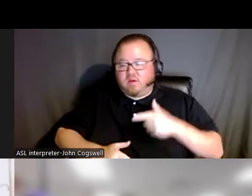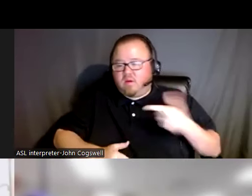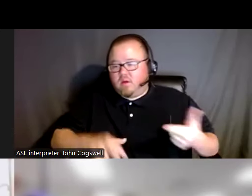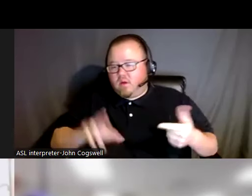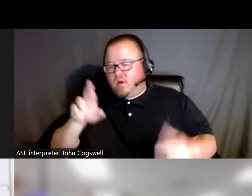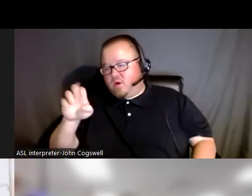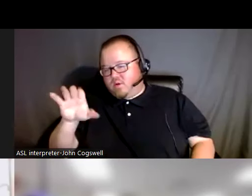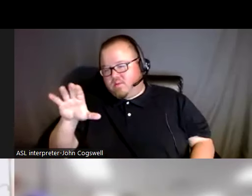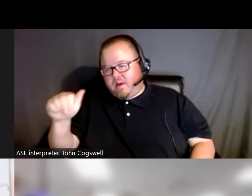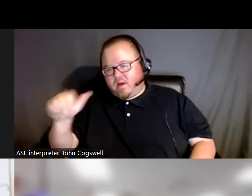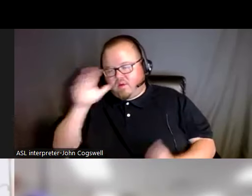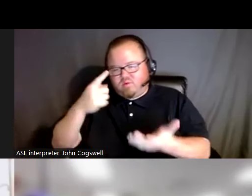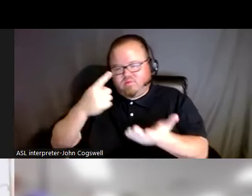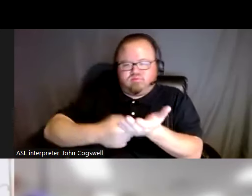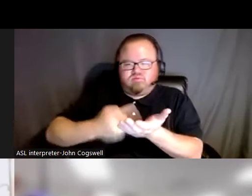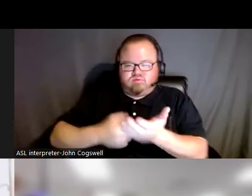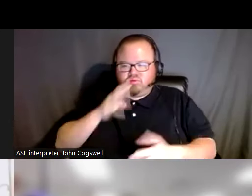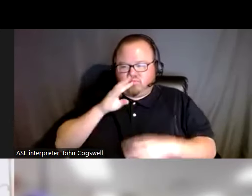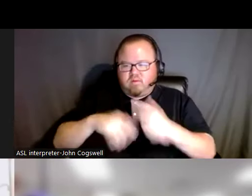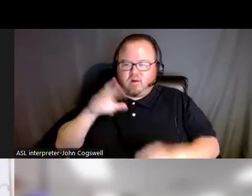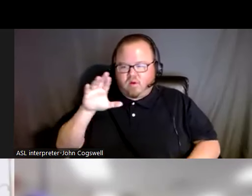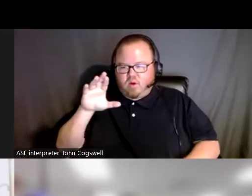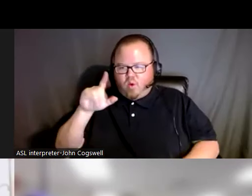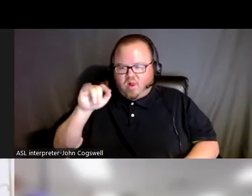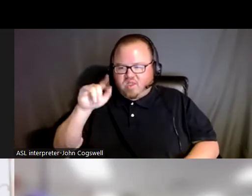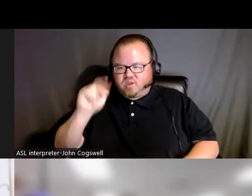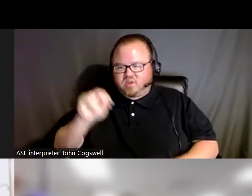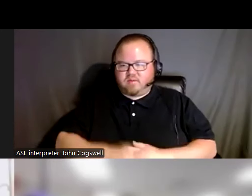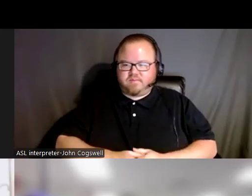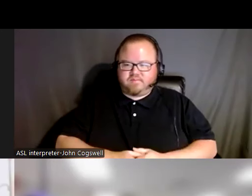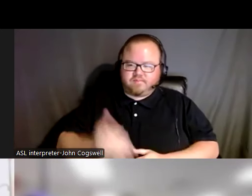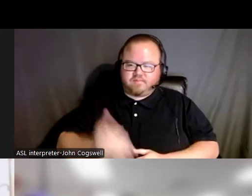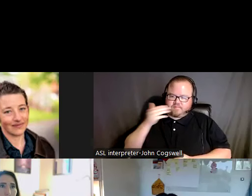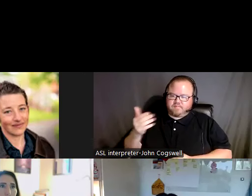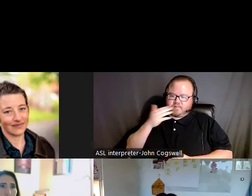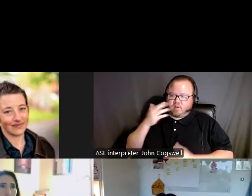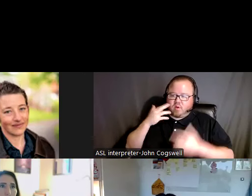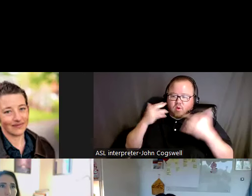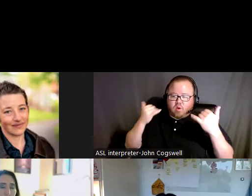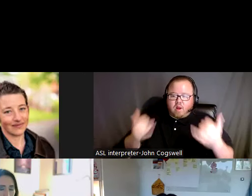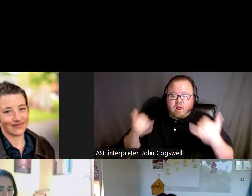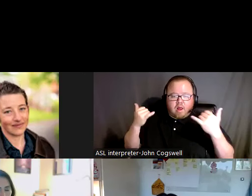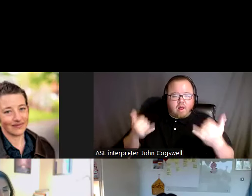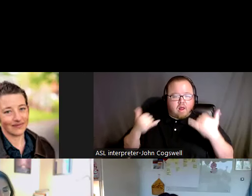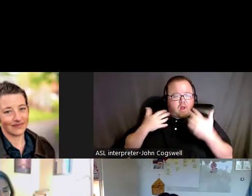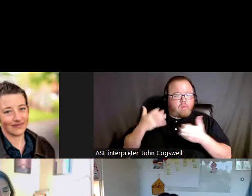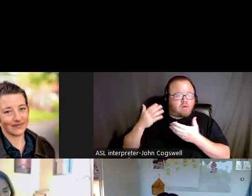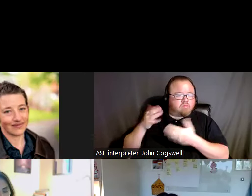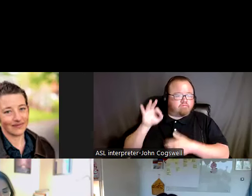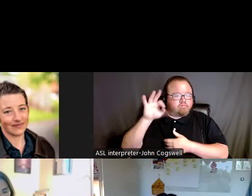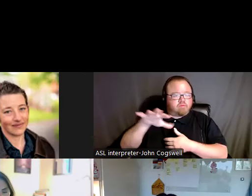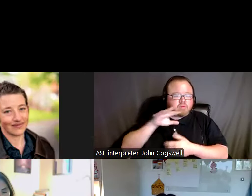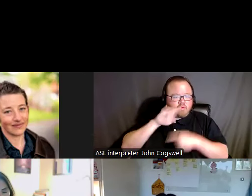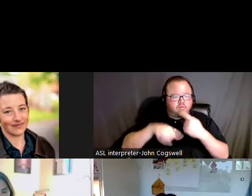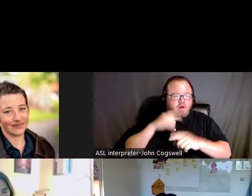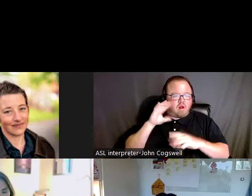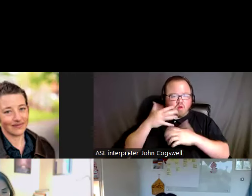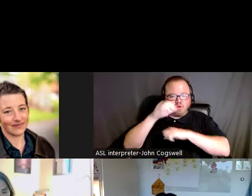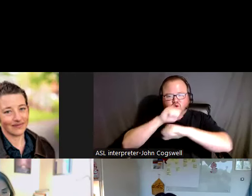our coalition. Thanks, Mindy. Okay, so now just like to share a little bit about the structure of